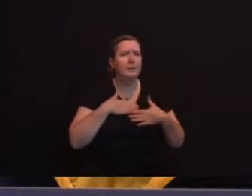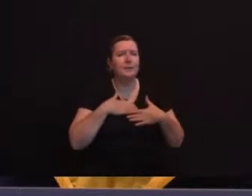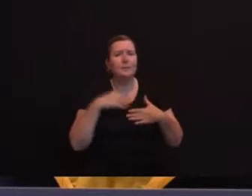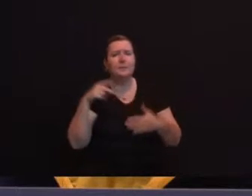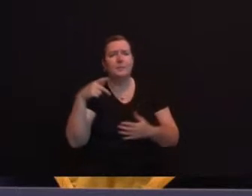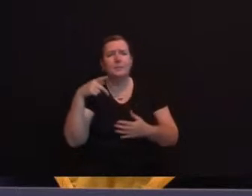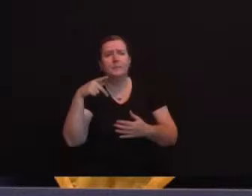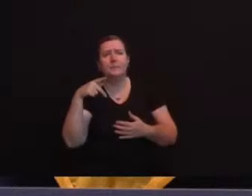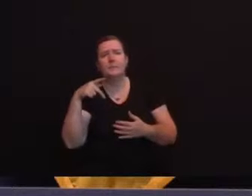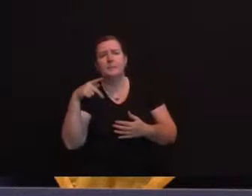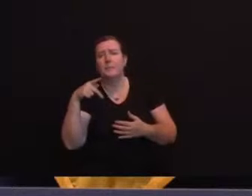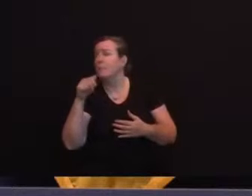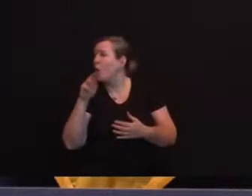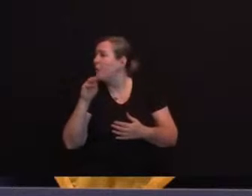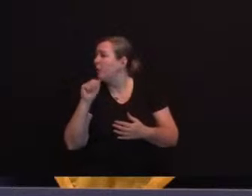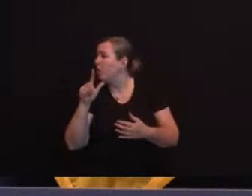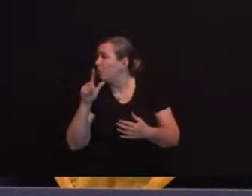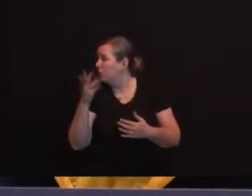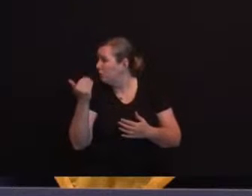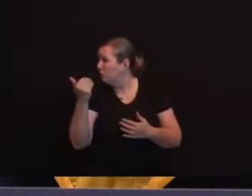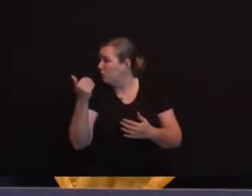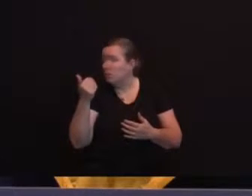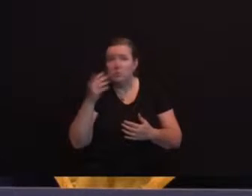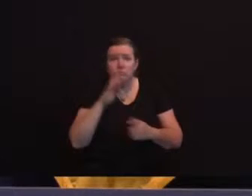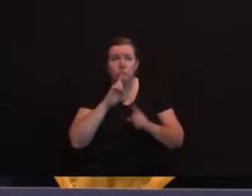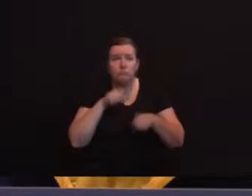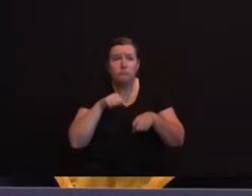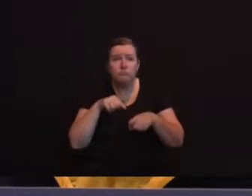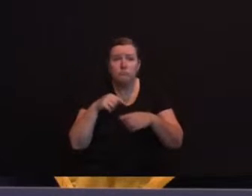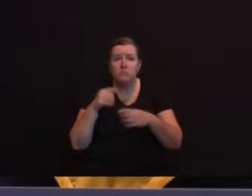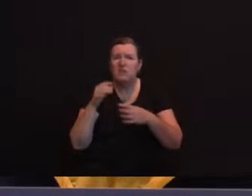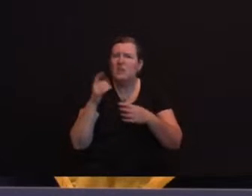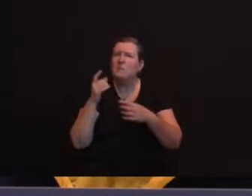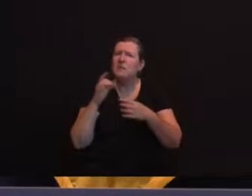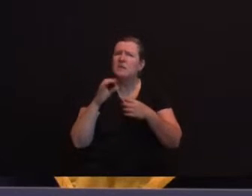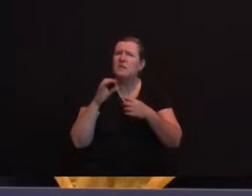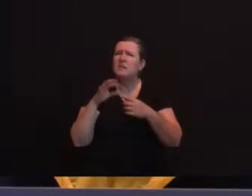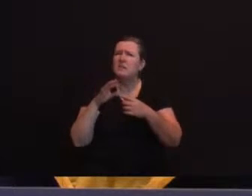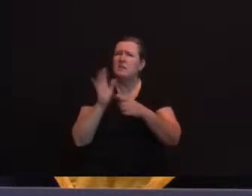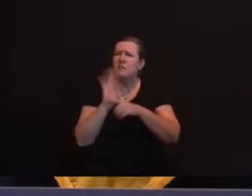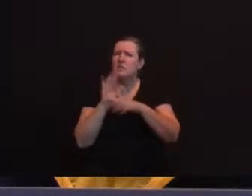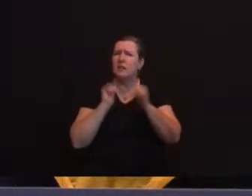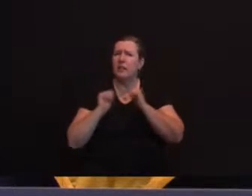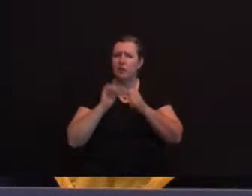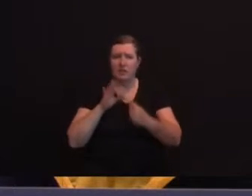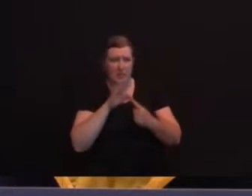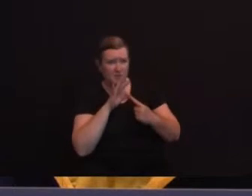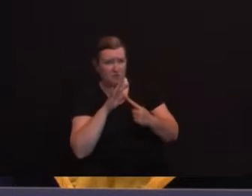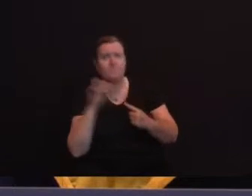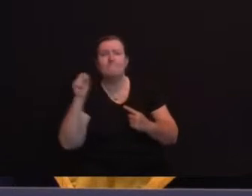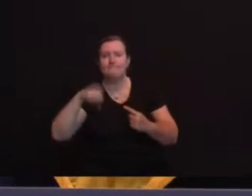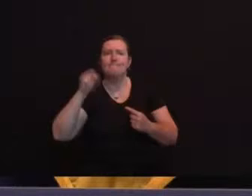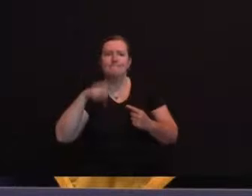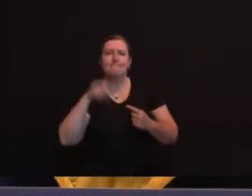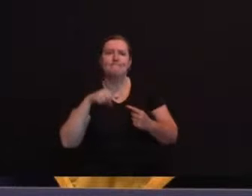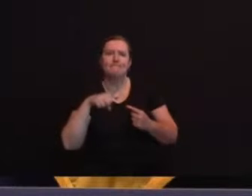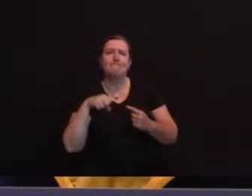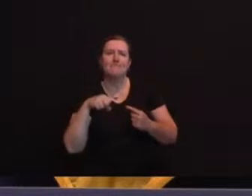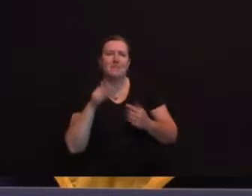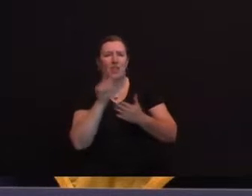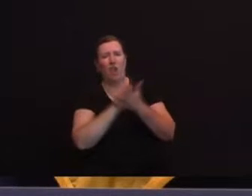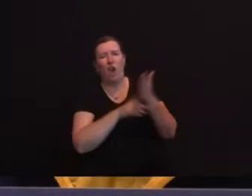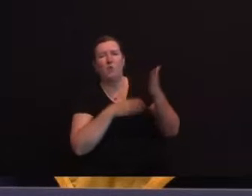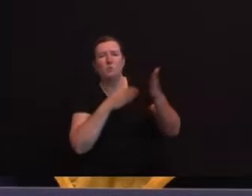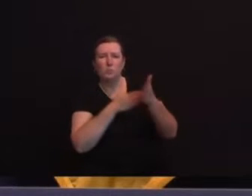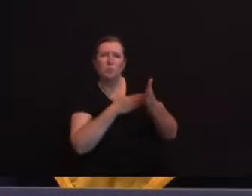comment. Movie theaters is kind of a unique animal here, I know. Sure, and there have been a number of lawsuits suggesting that movie